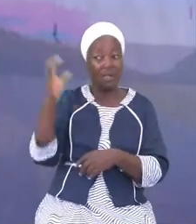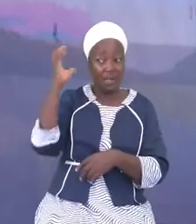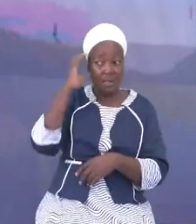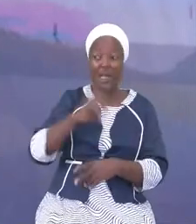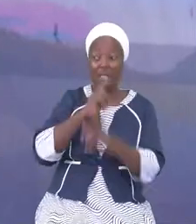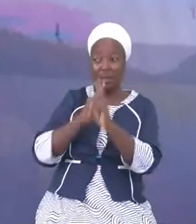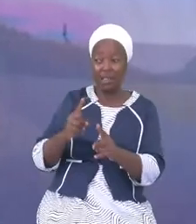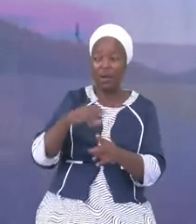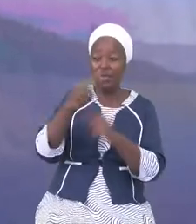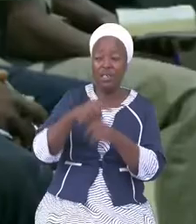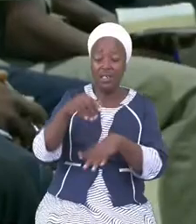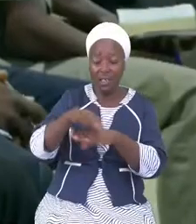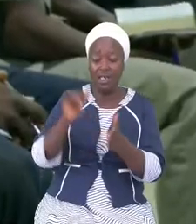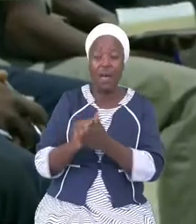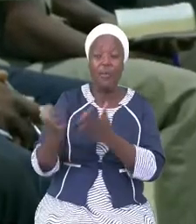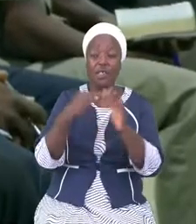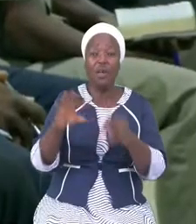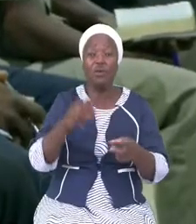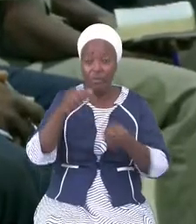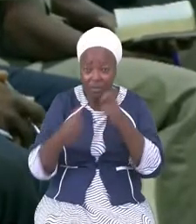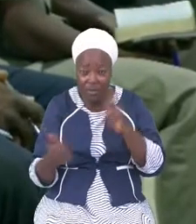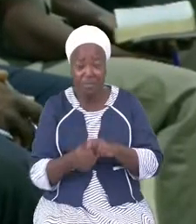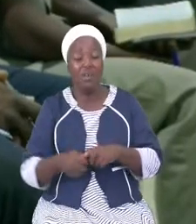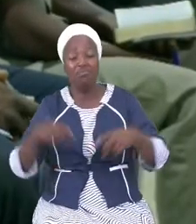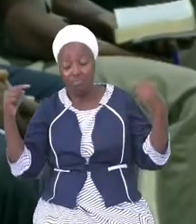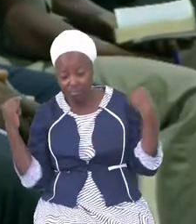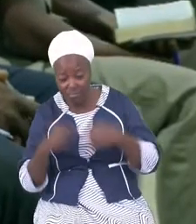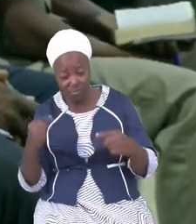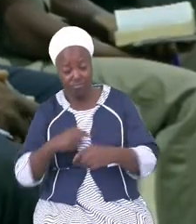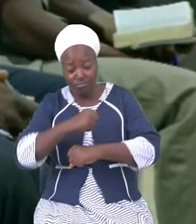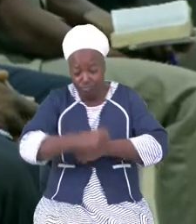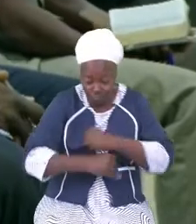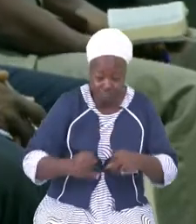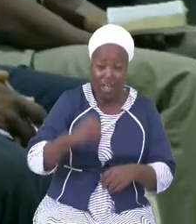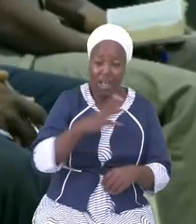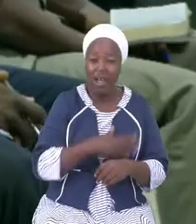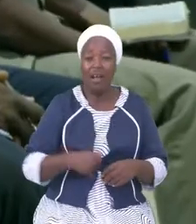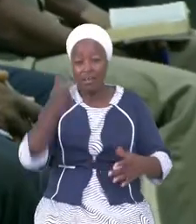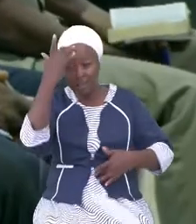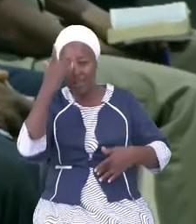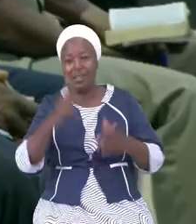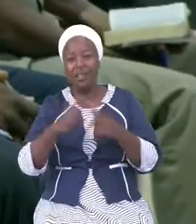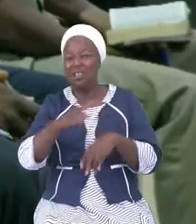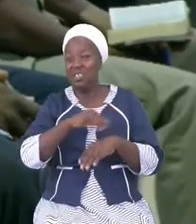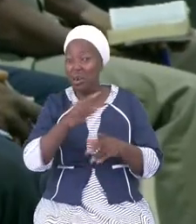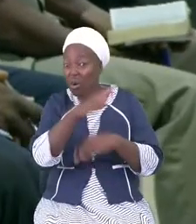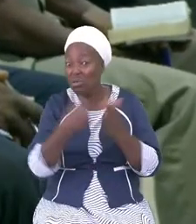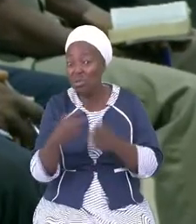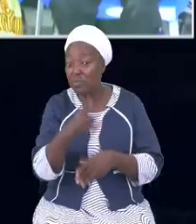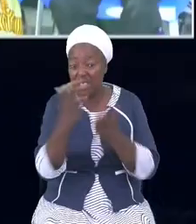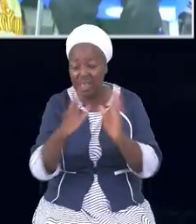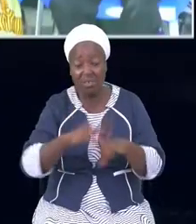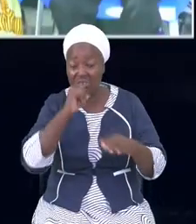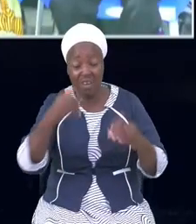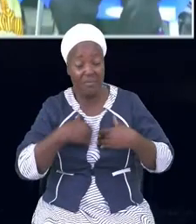other messengers. And those messengers, affliction, suffering, and sickness, they don't have any mercy. They come and they